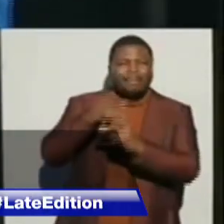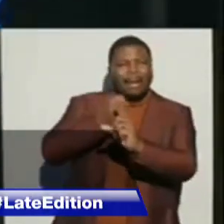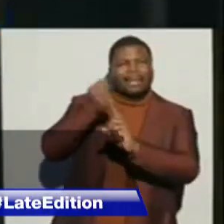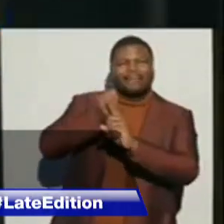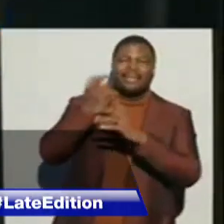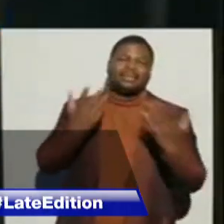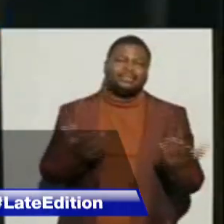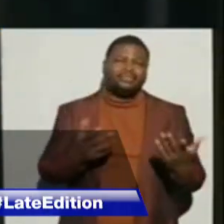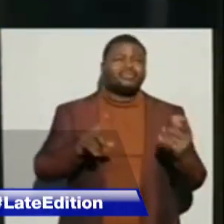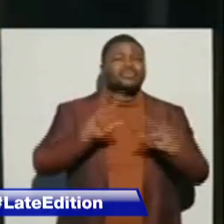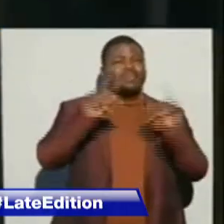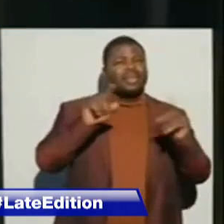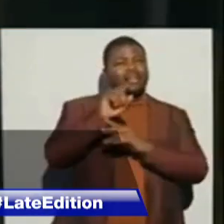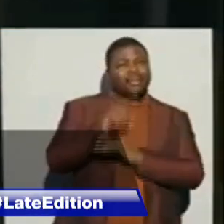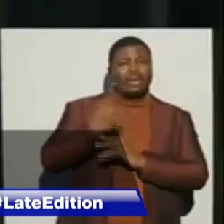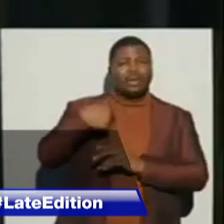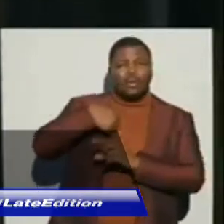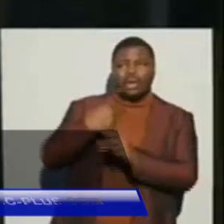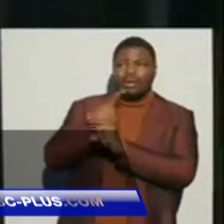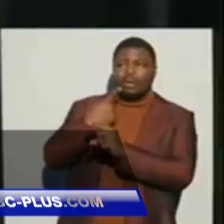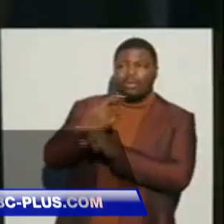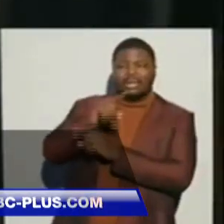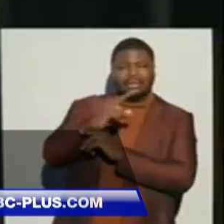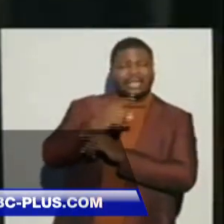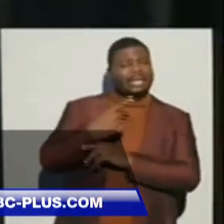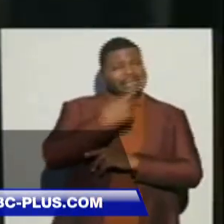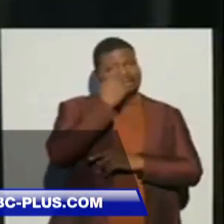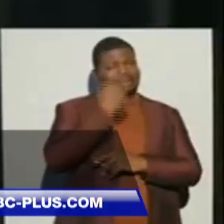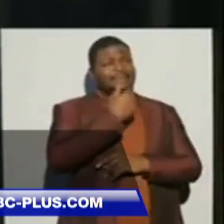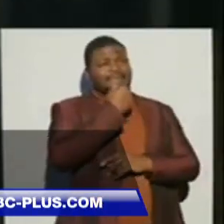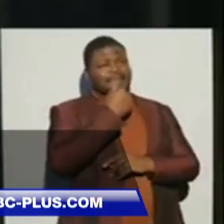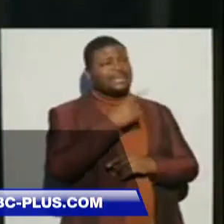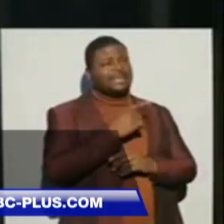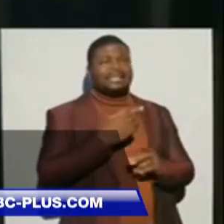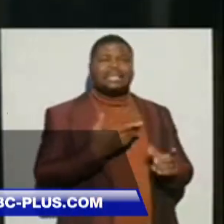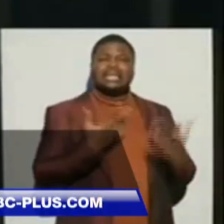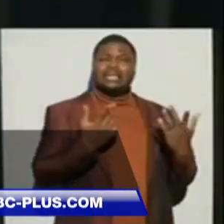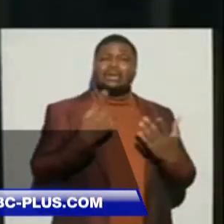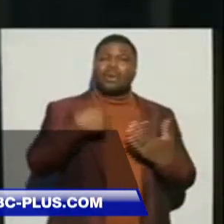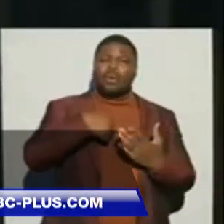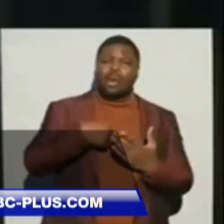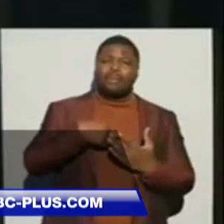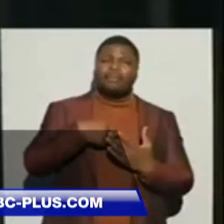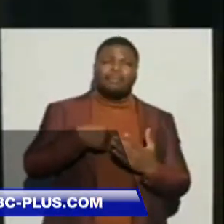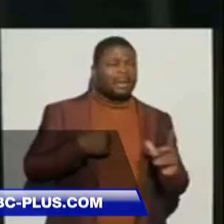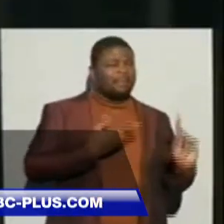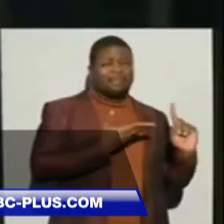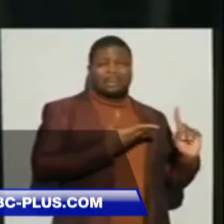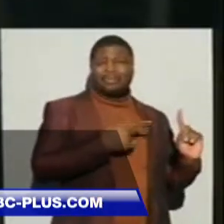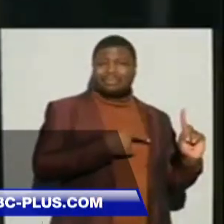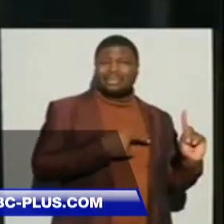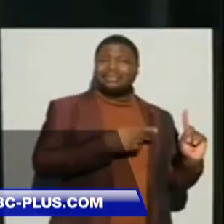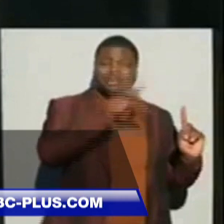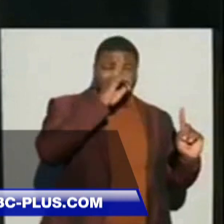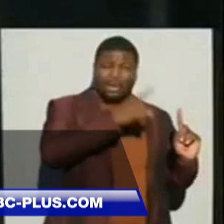you ask yourself, as we bid him farewell, whether we haven't buried too many people in one